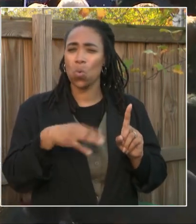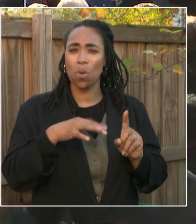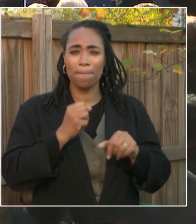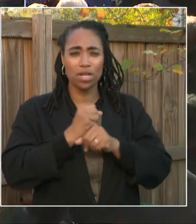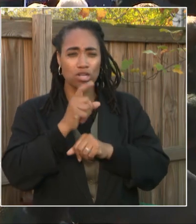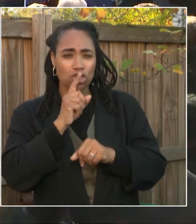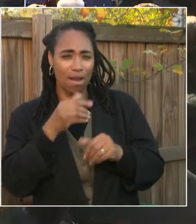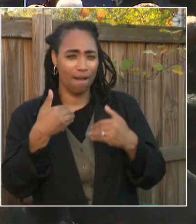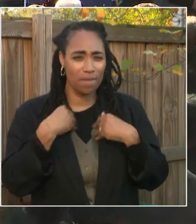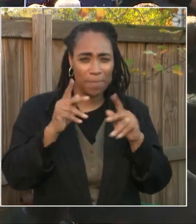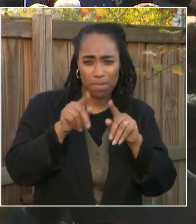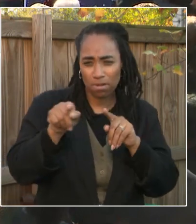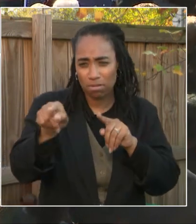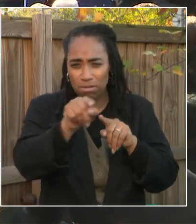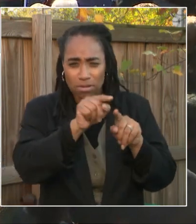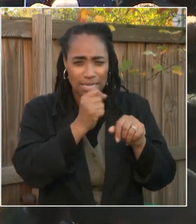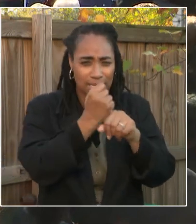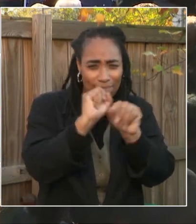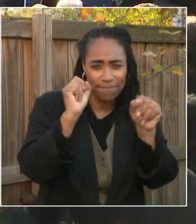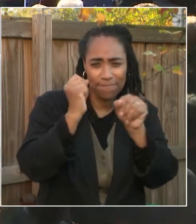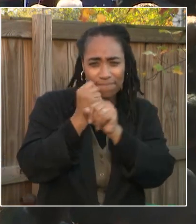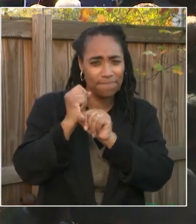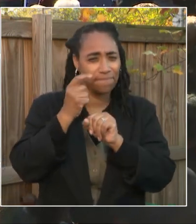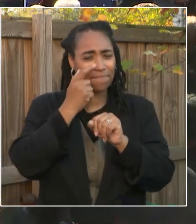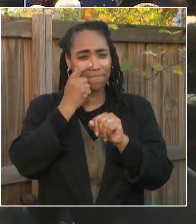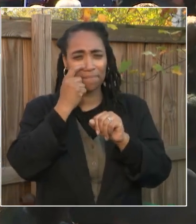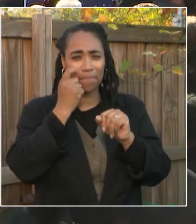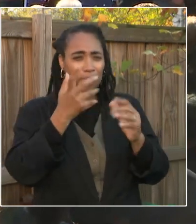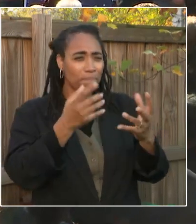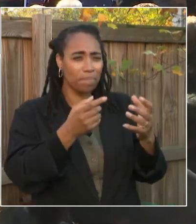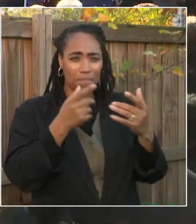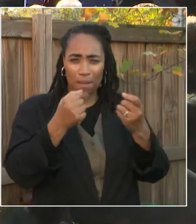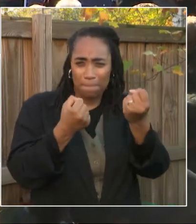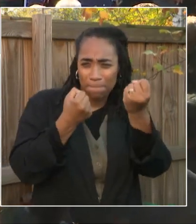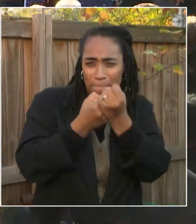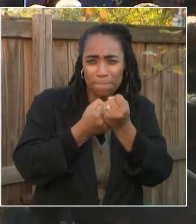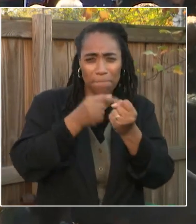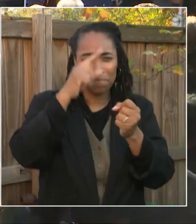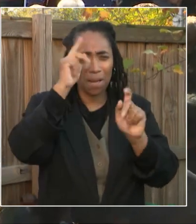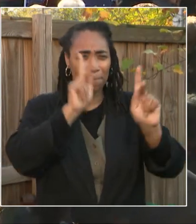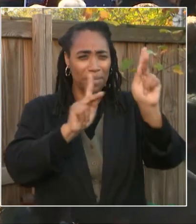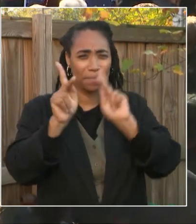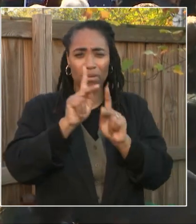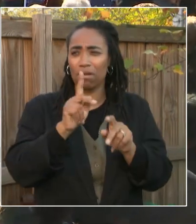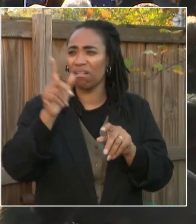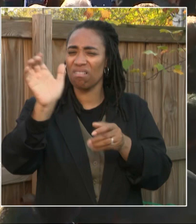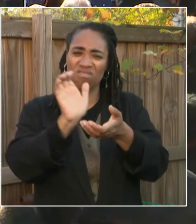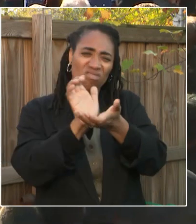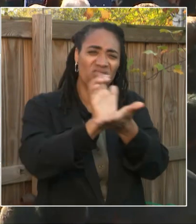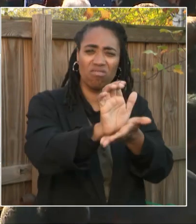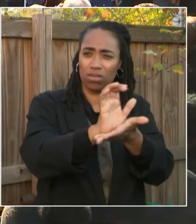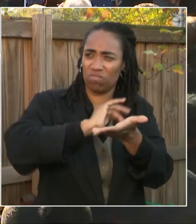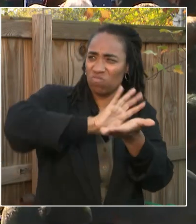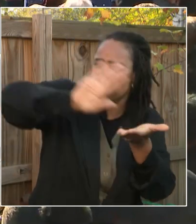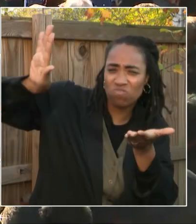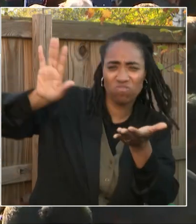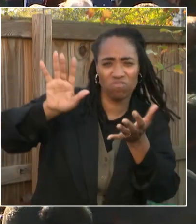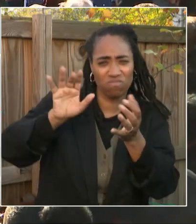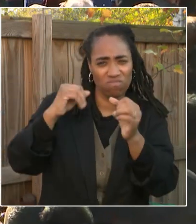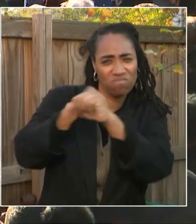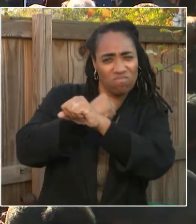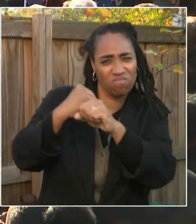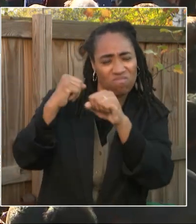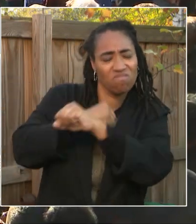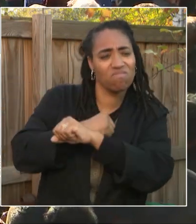been somebody who has been used to fight for black people and the least and the left out. And we are excited for how his voice has been used in